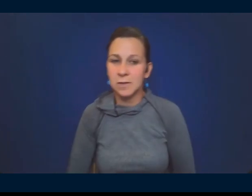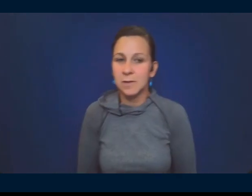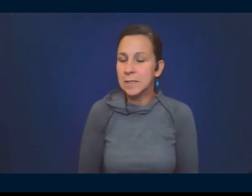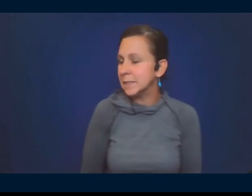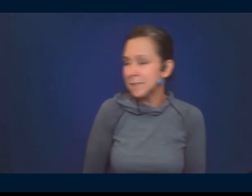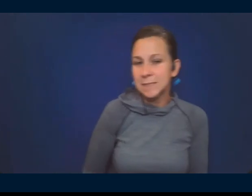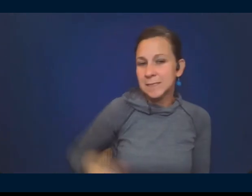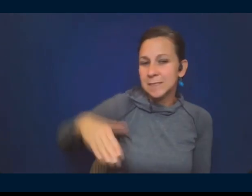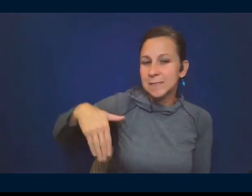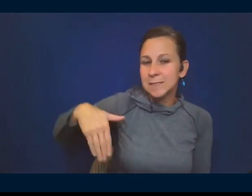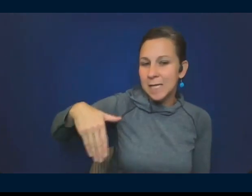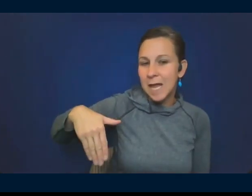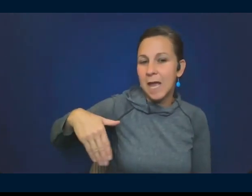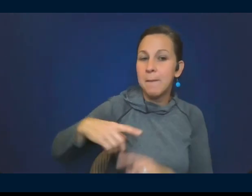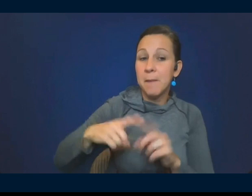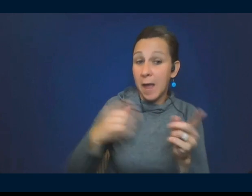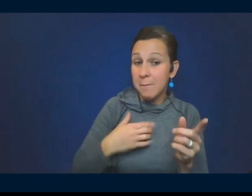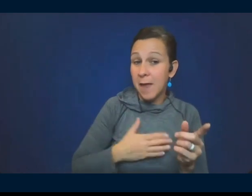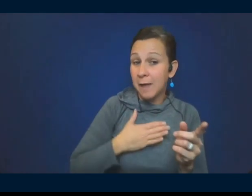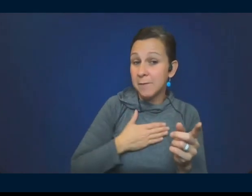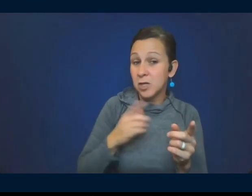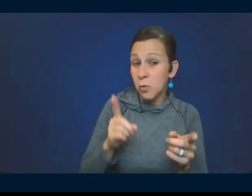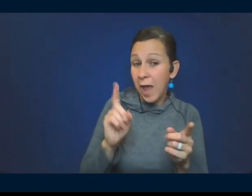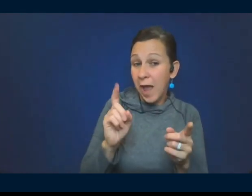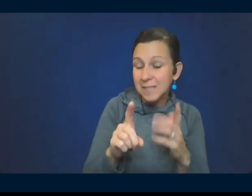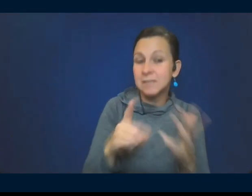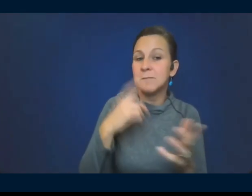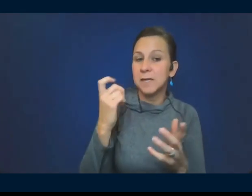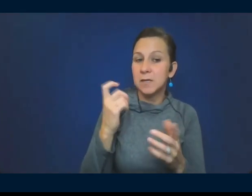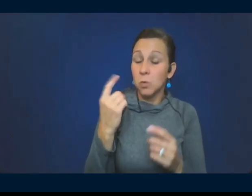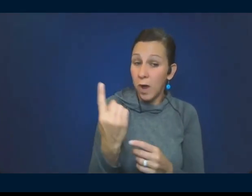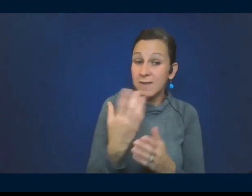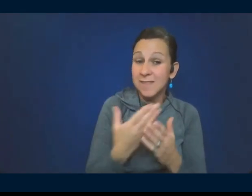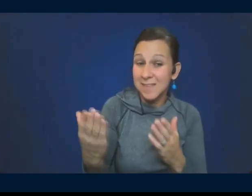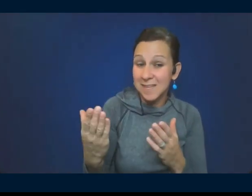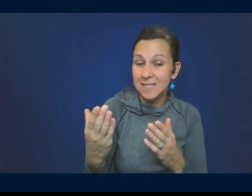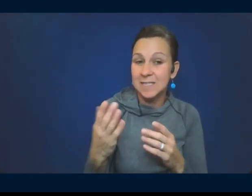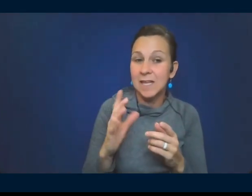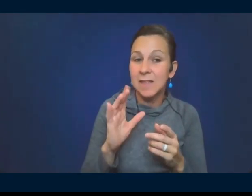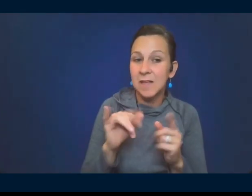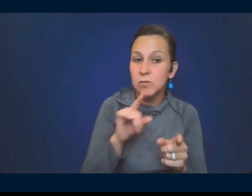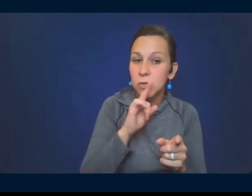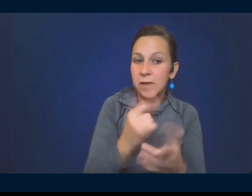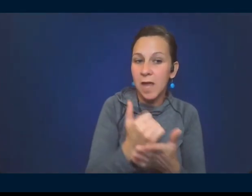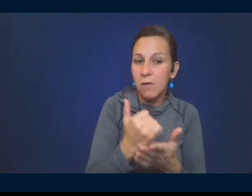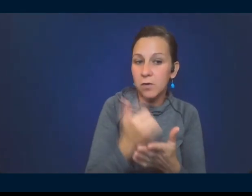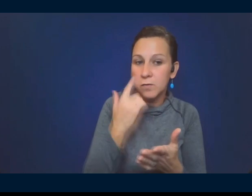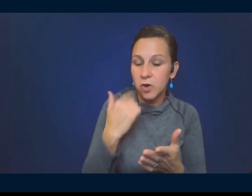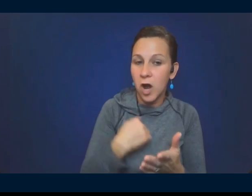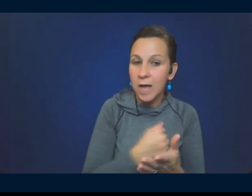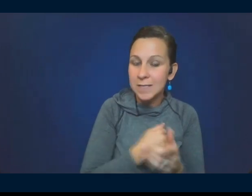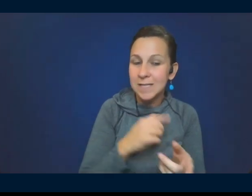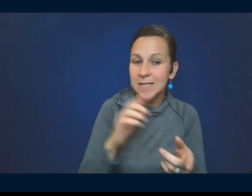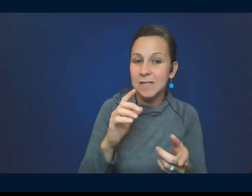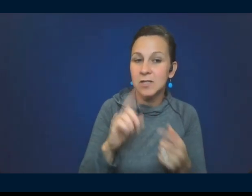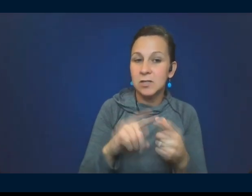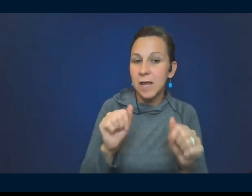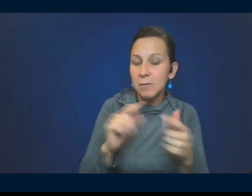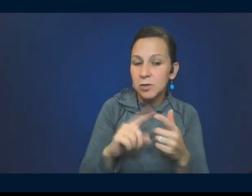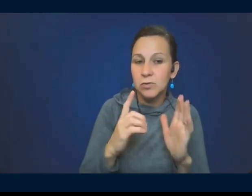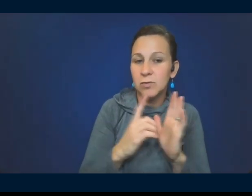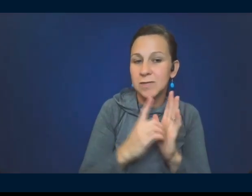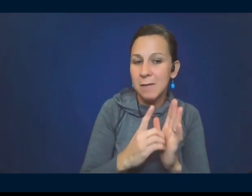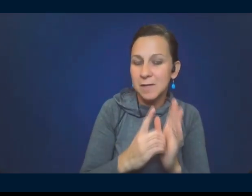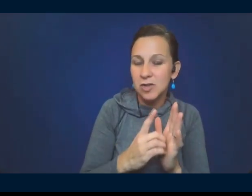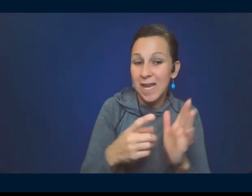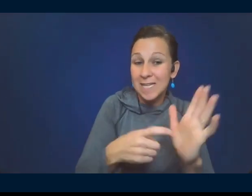Not yet, but I'm glad that you asked this, because one of the things that is really helpful to us is to be able to demonstrate